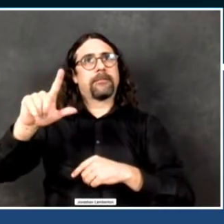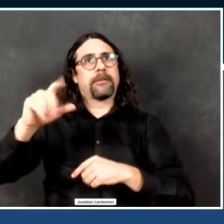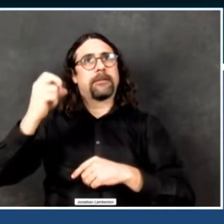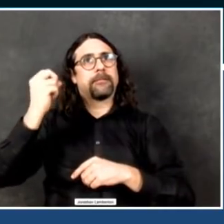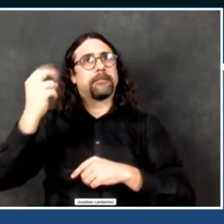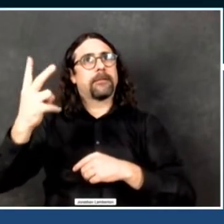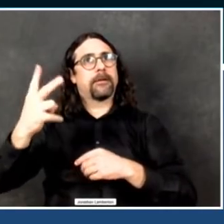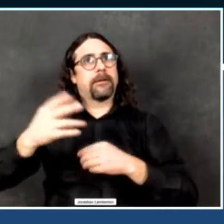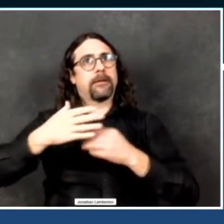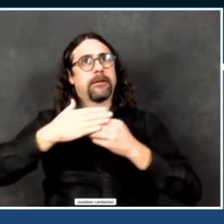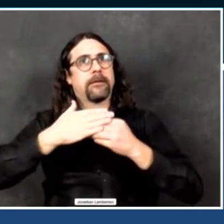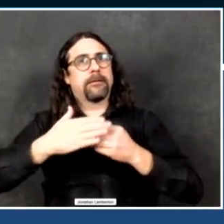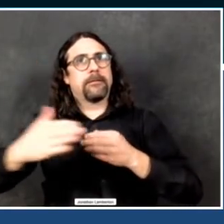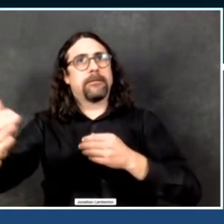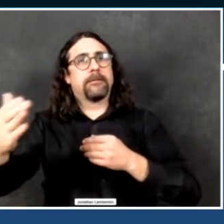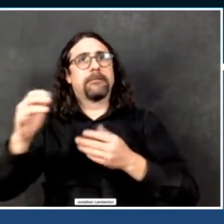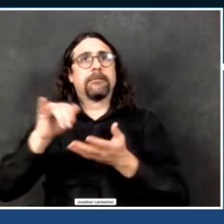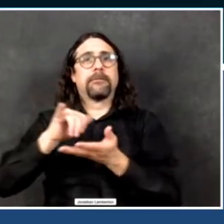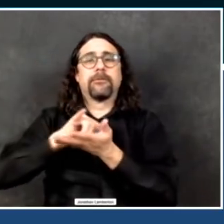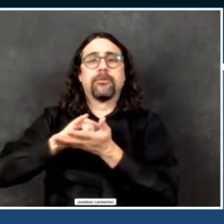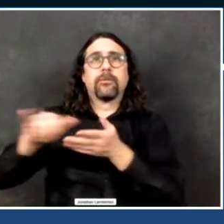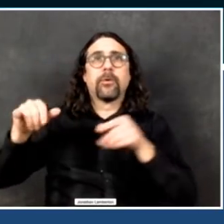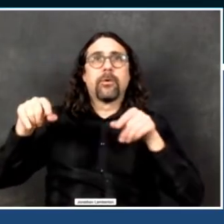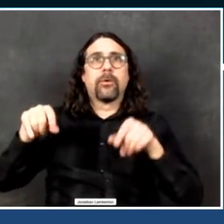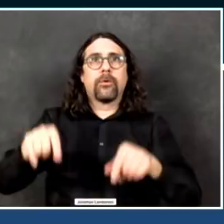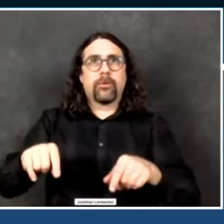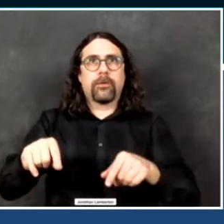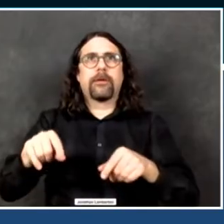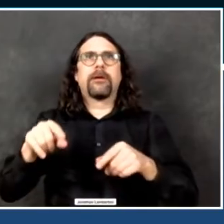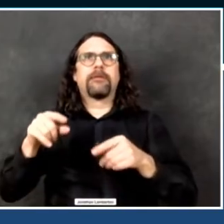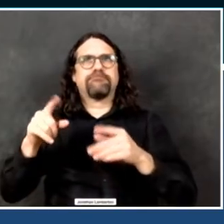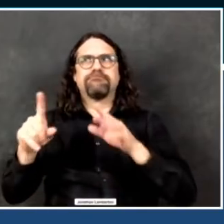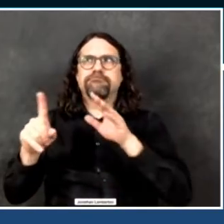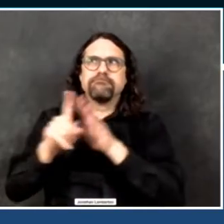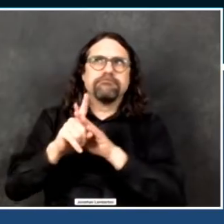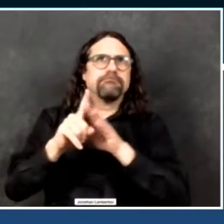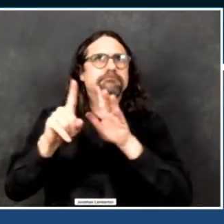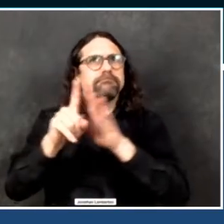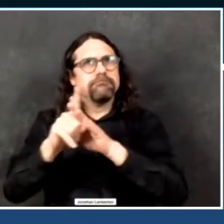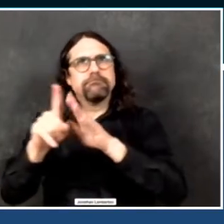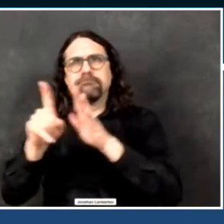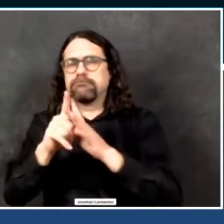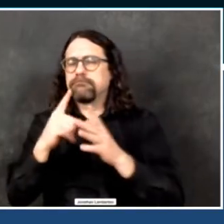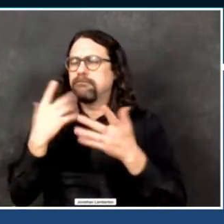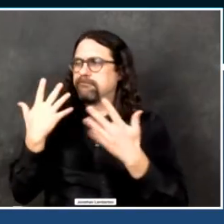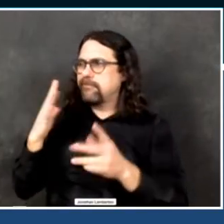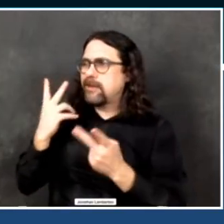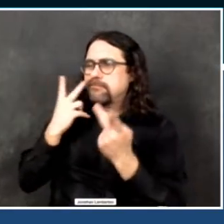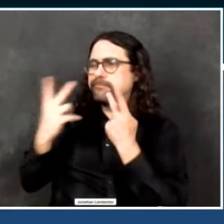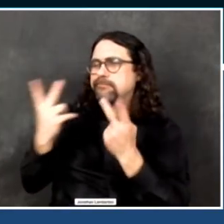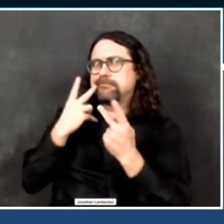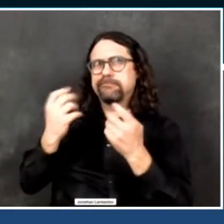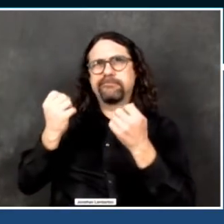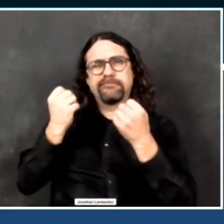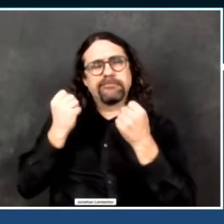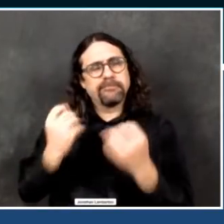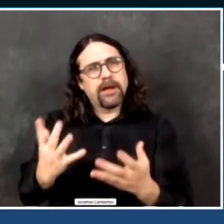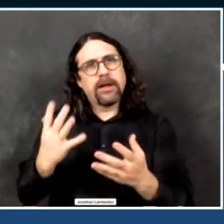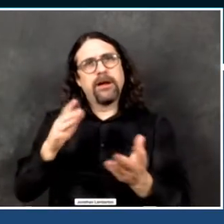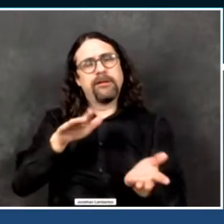We lost some of our loved ones. We lost some of our fellow New Yorkers. It's so painful to think